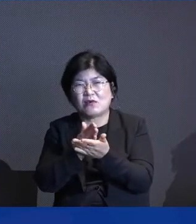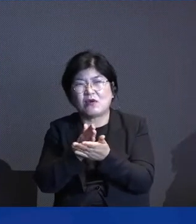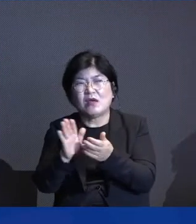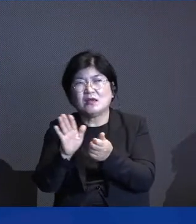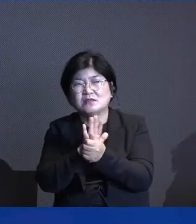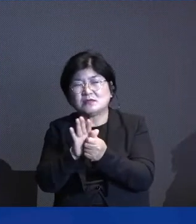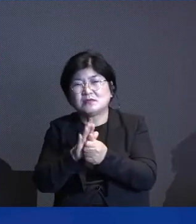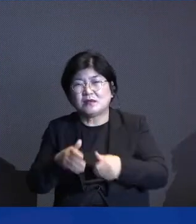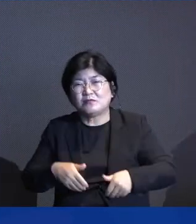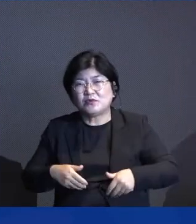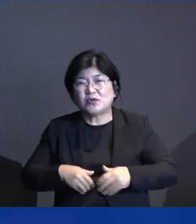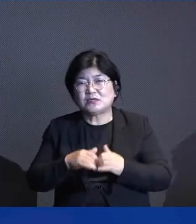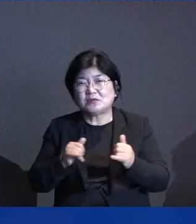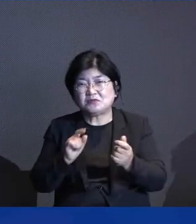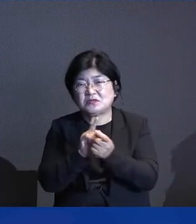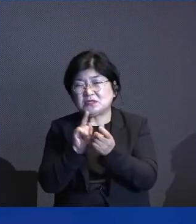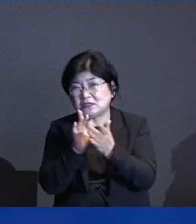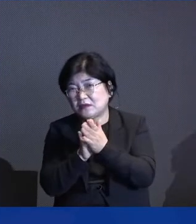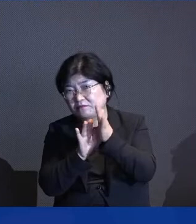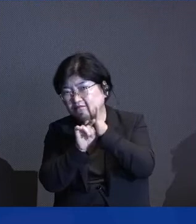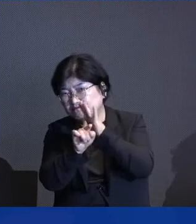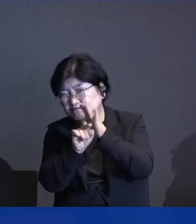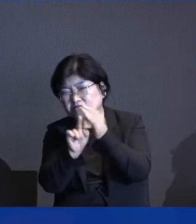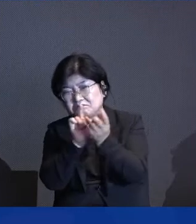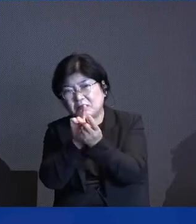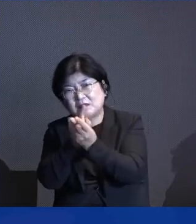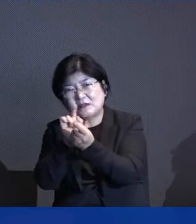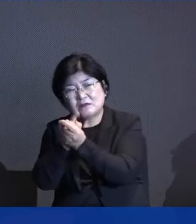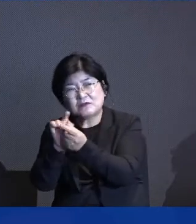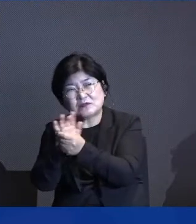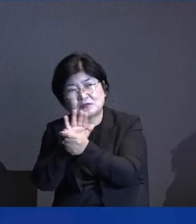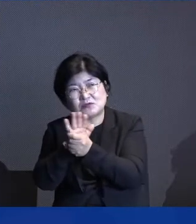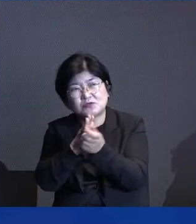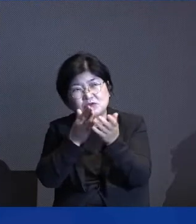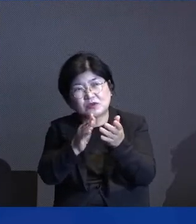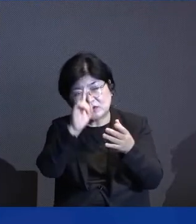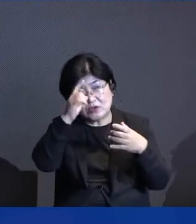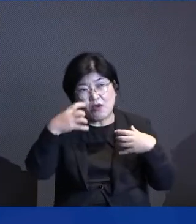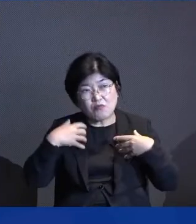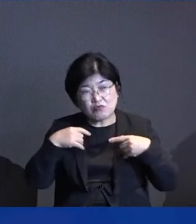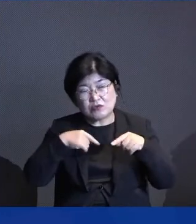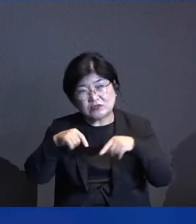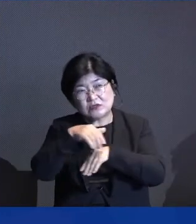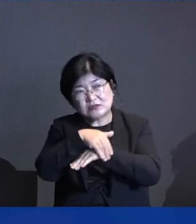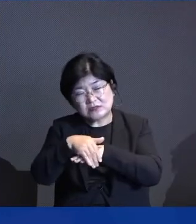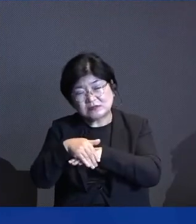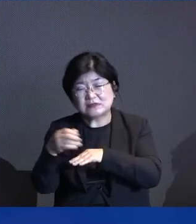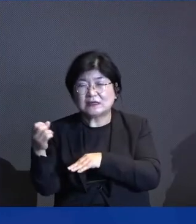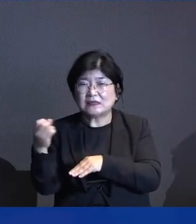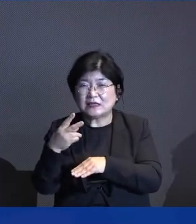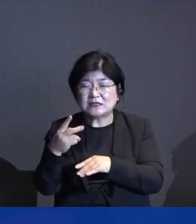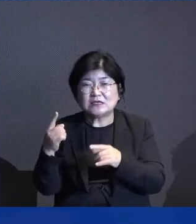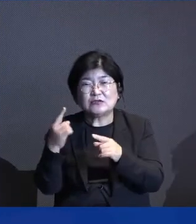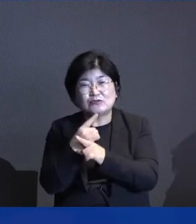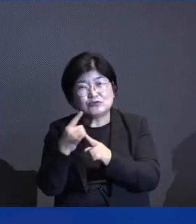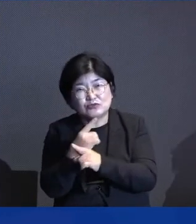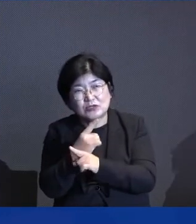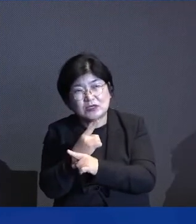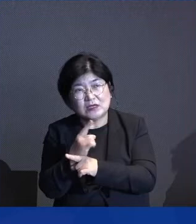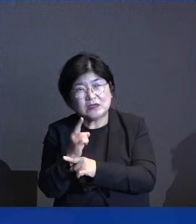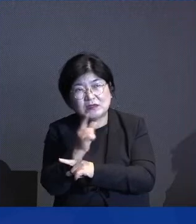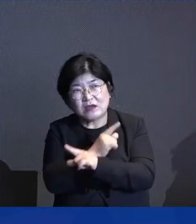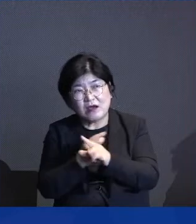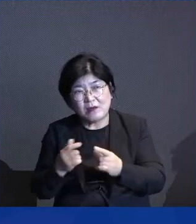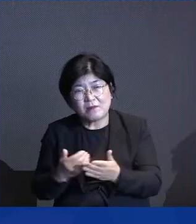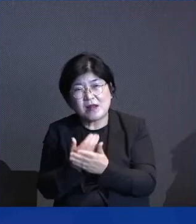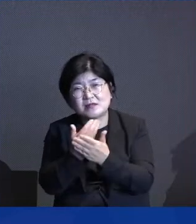in making the policies. In regard to that, I know a researcher who does